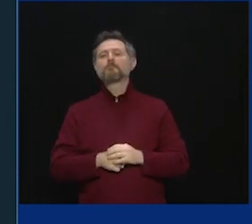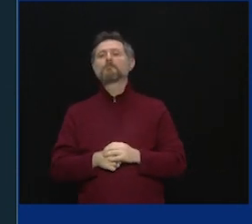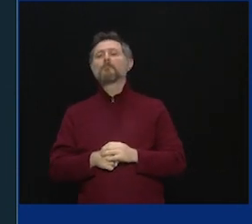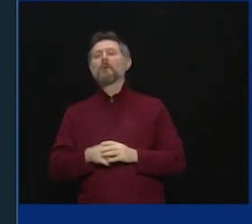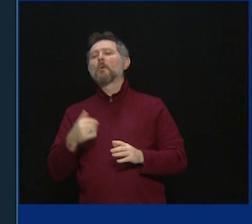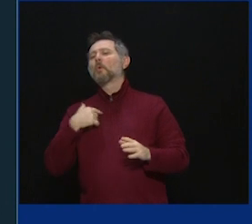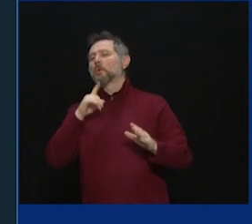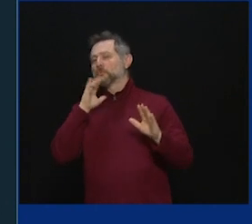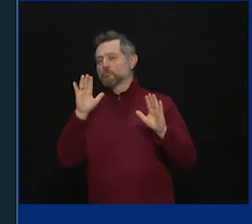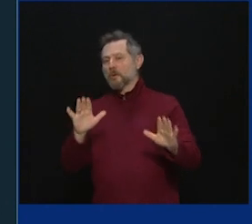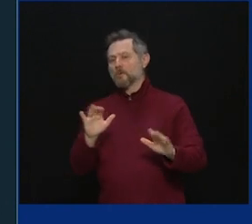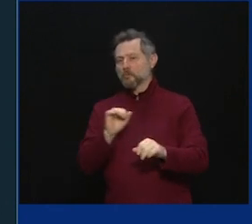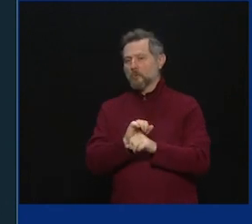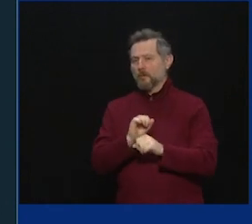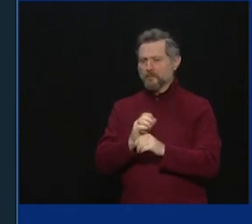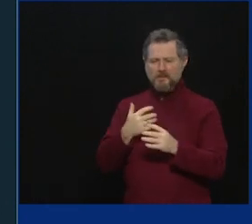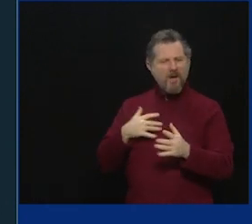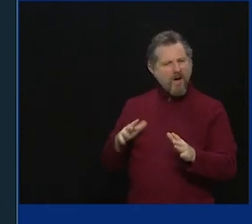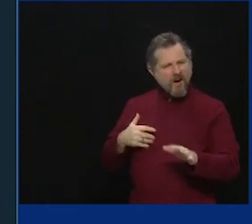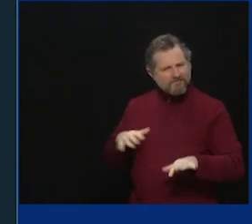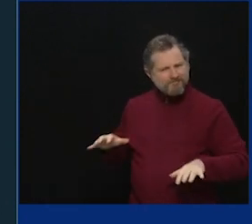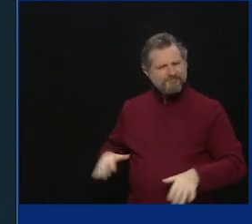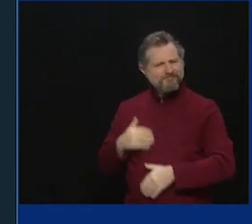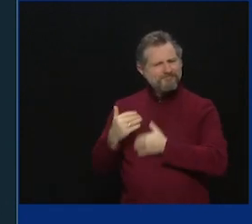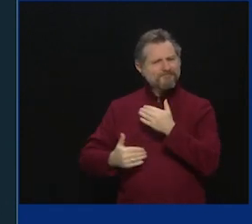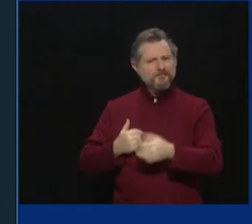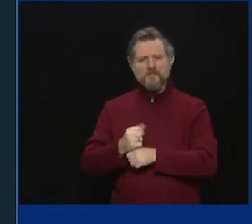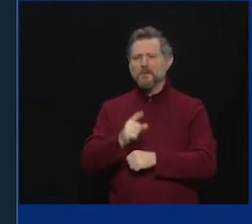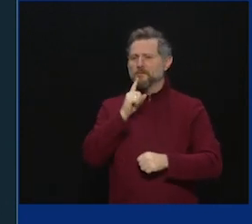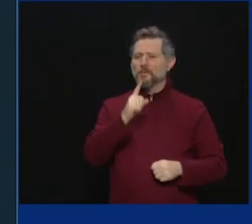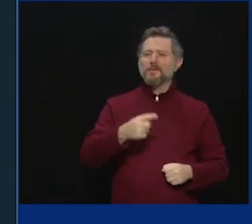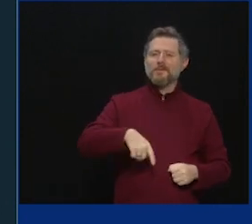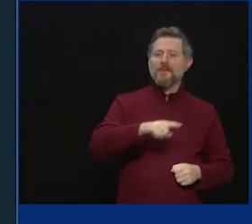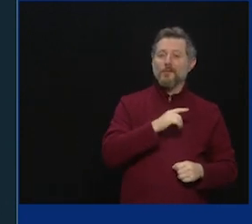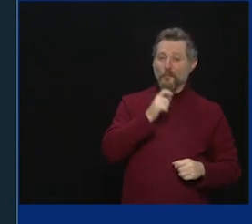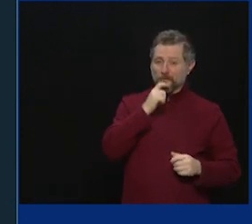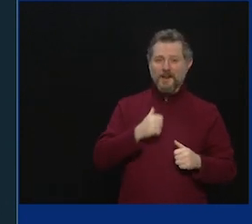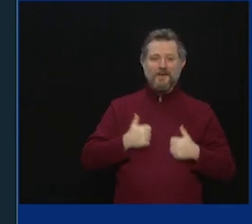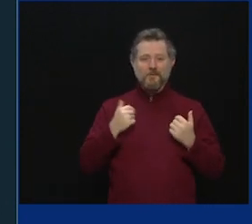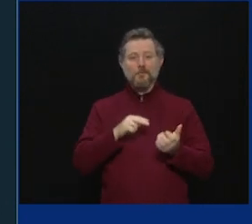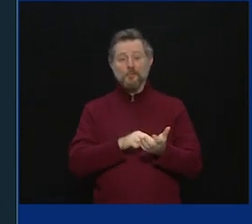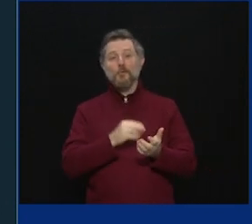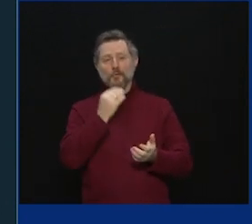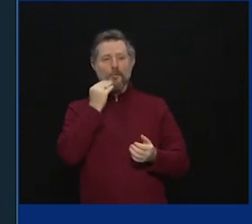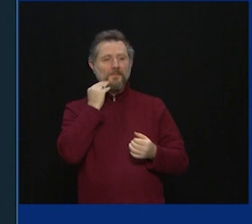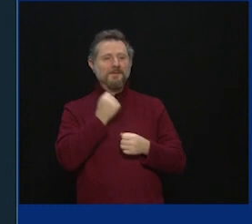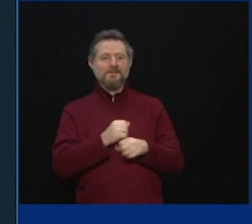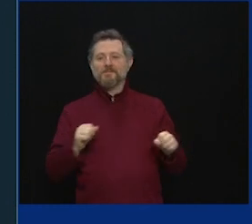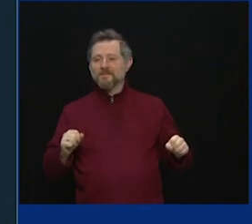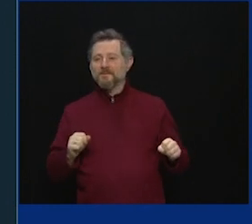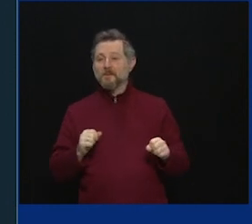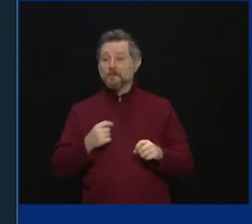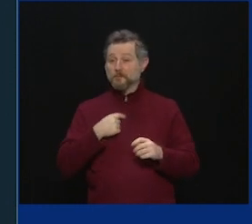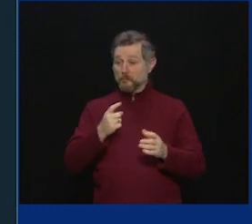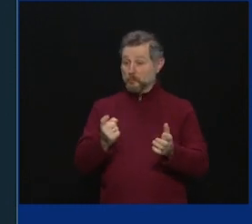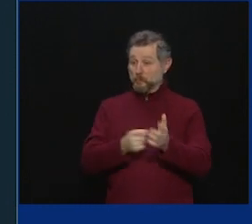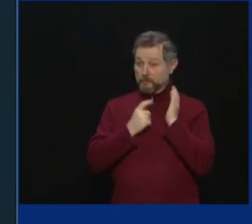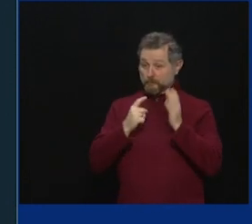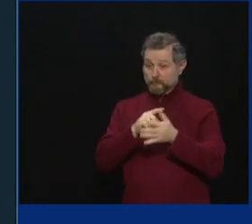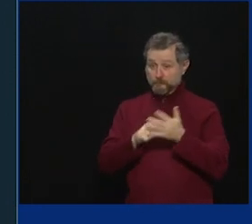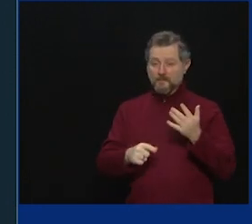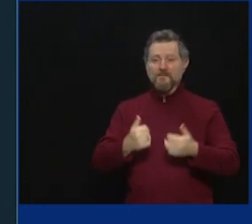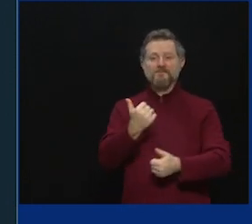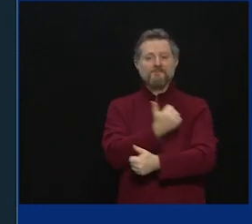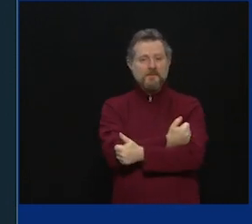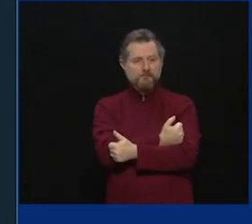job doing everything we can to keep these individuals safe. And we required that vaccinations be made available to